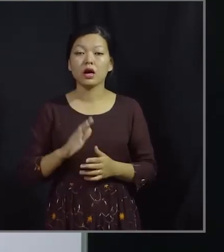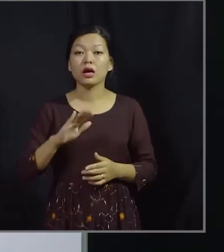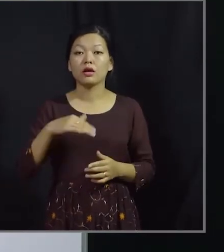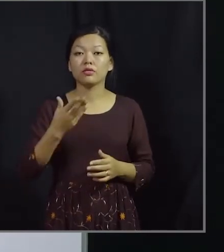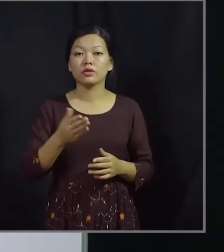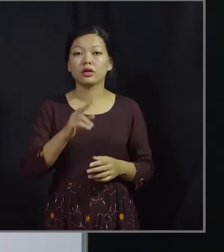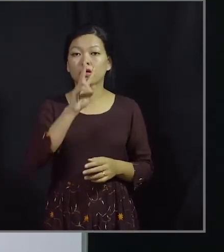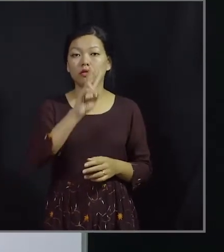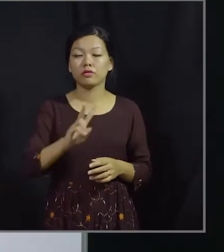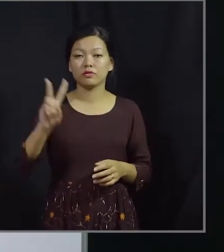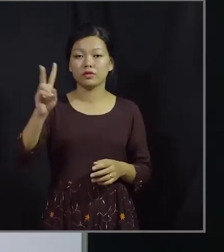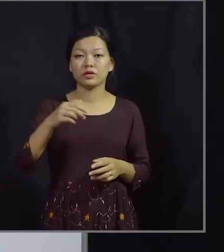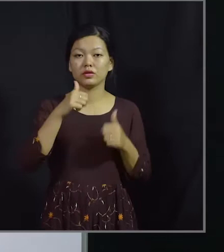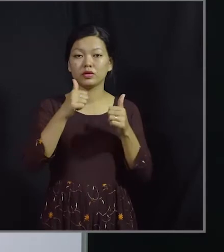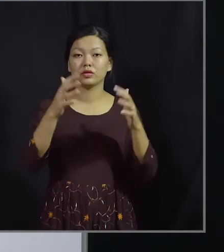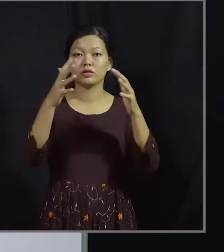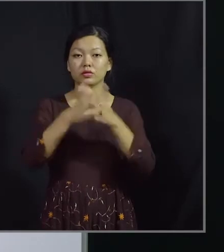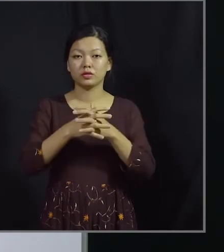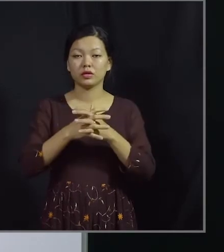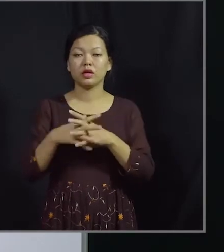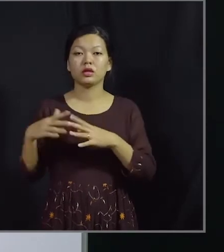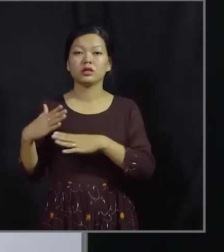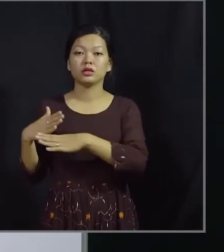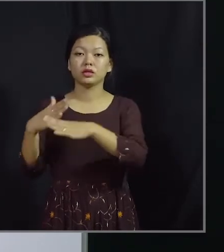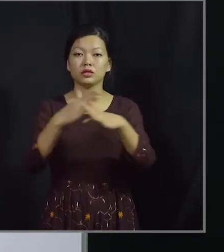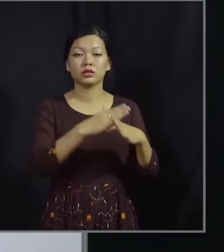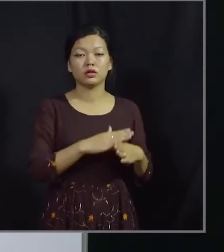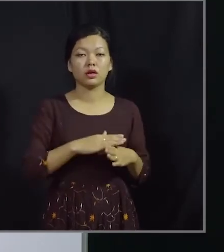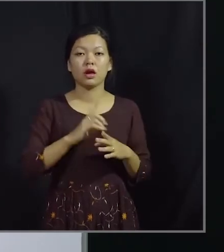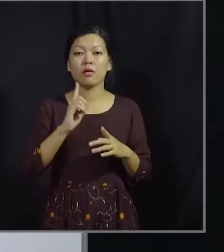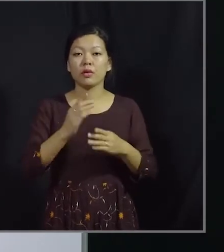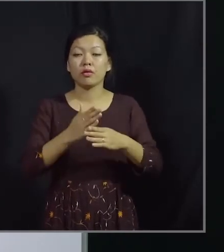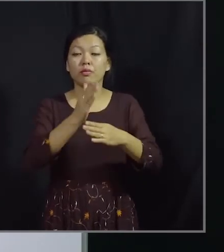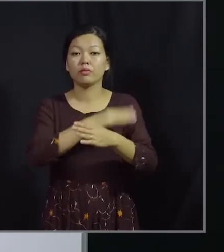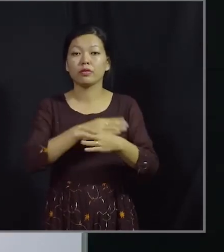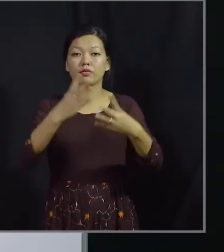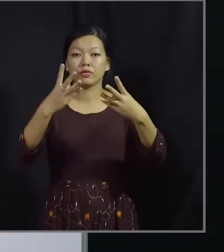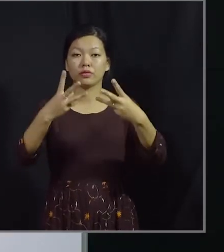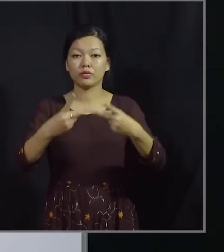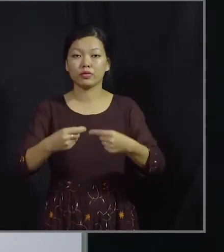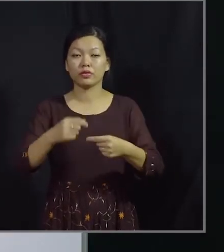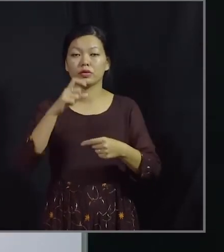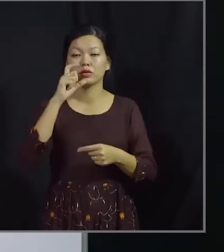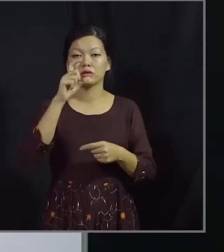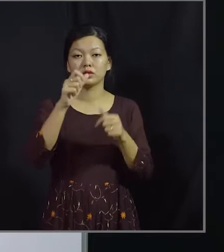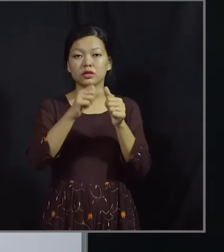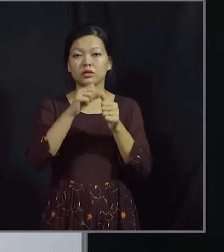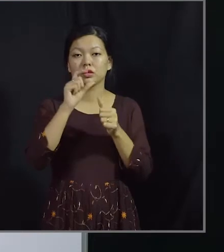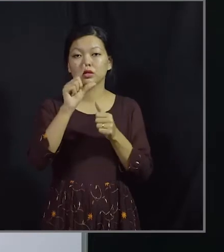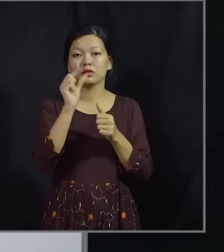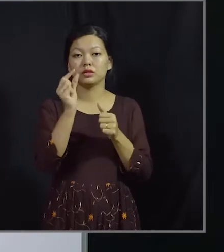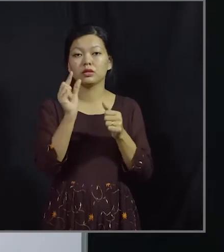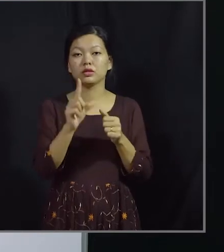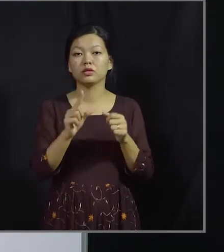get the value of goodwill, we will have to calculate how much the gaining partner has to give to the sacrificing